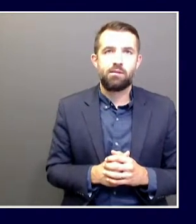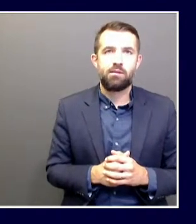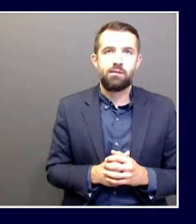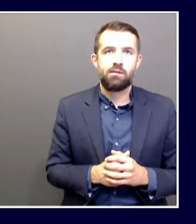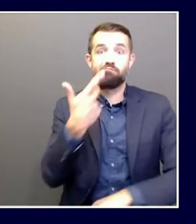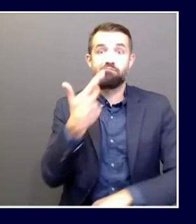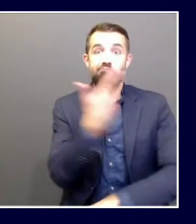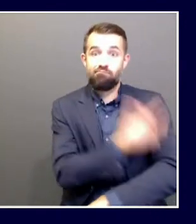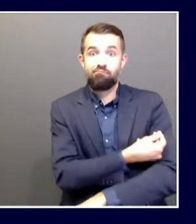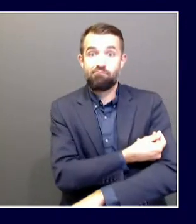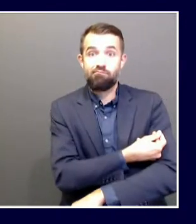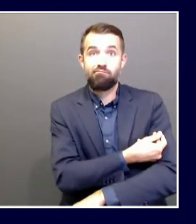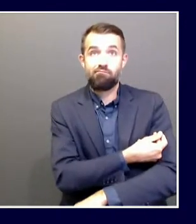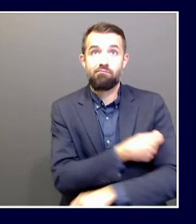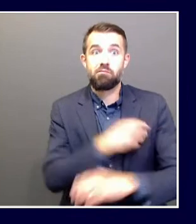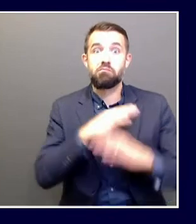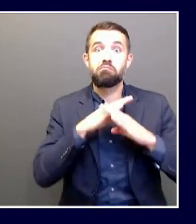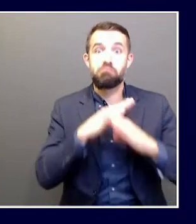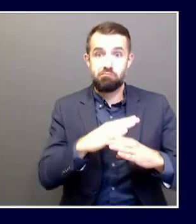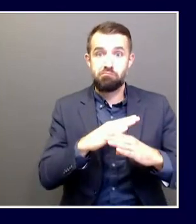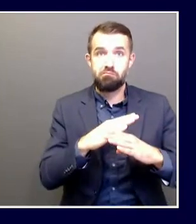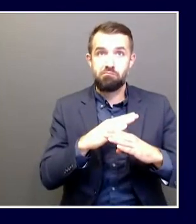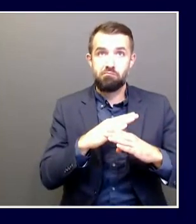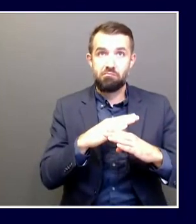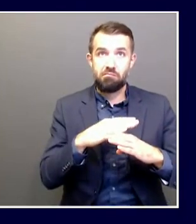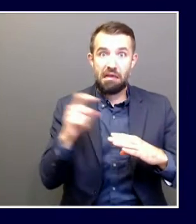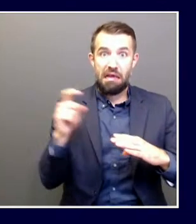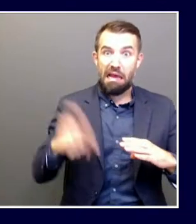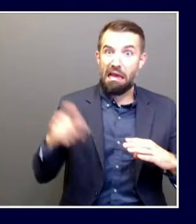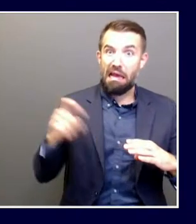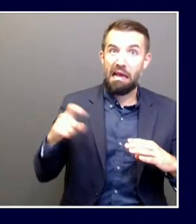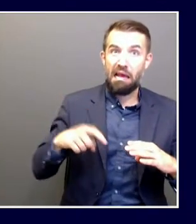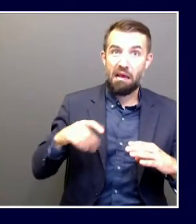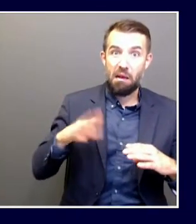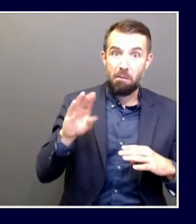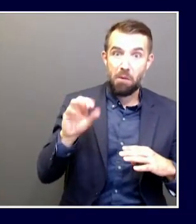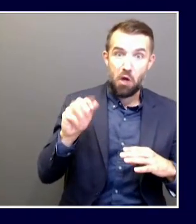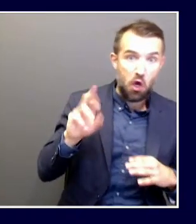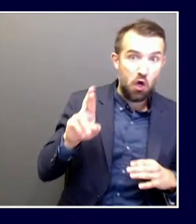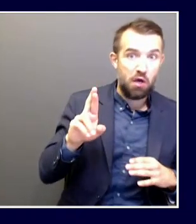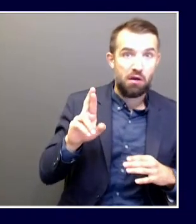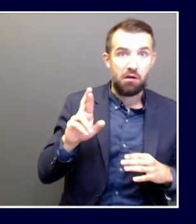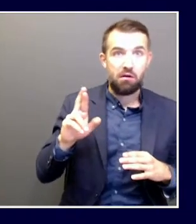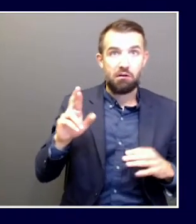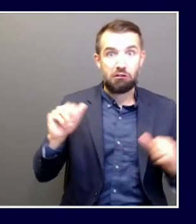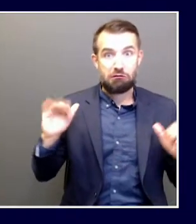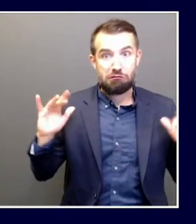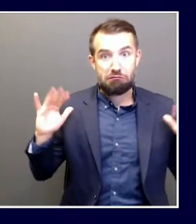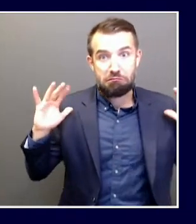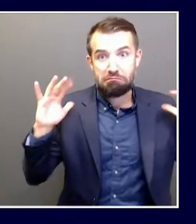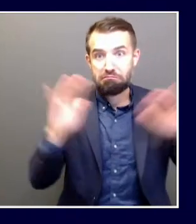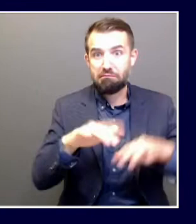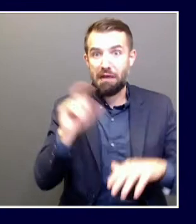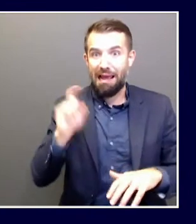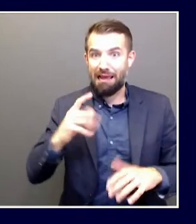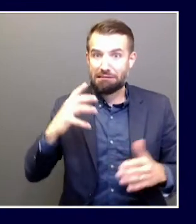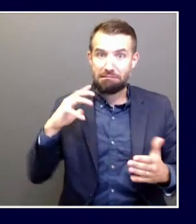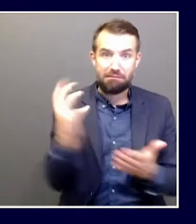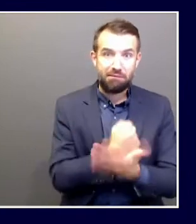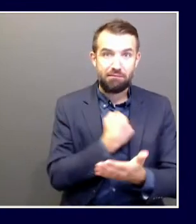boosters based on any level of waning immunity. It's not like we got to rush out and get a bunch of boosters because we're seeing evidence of waning immunity. That's